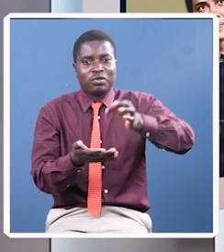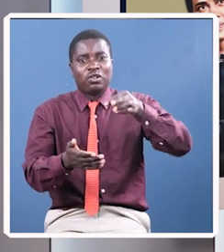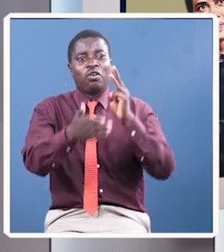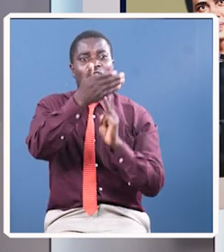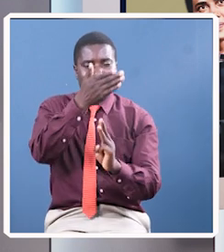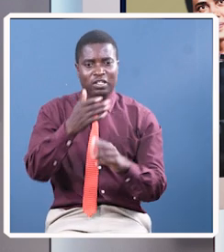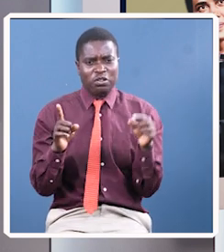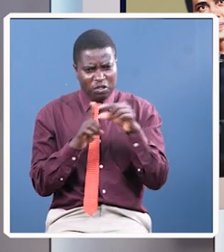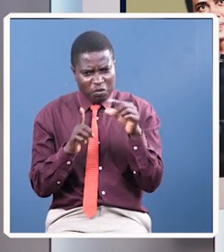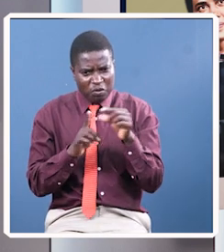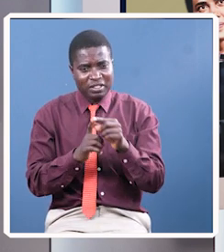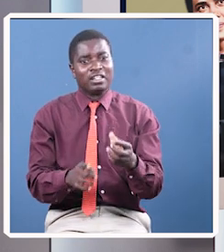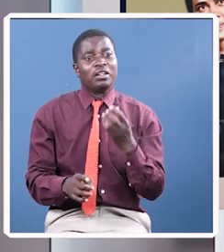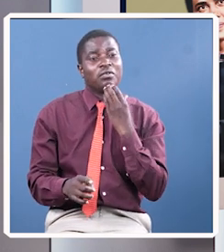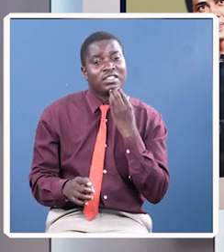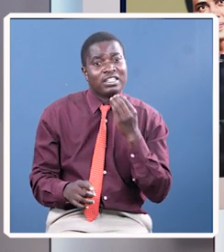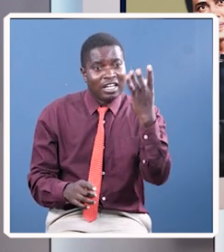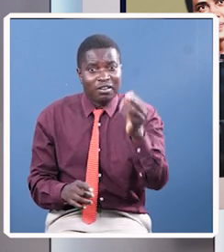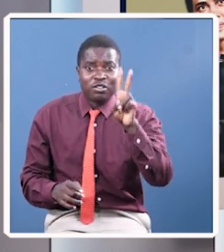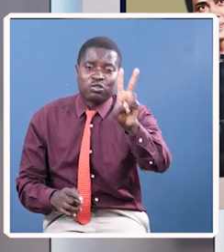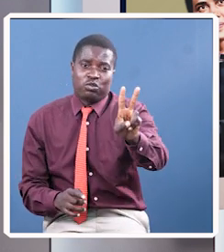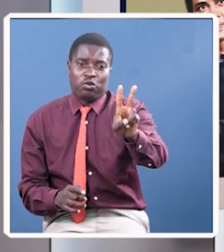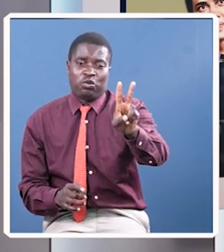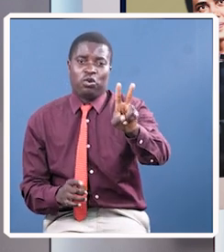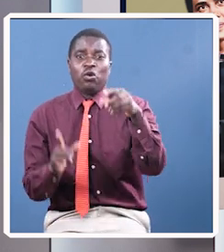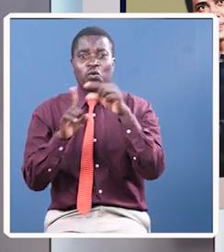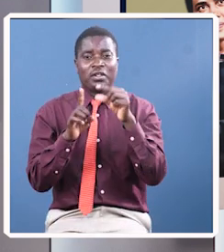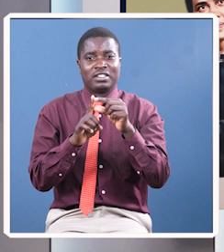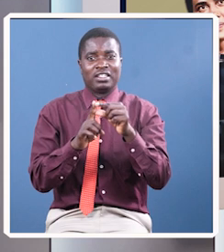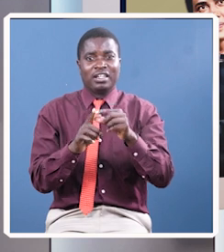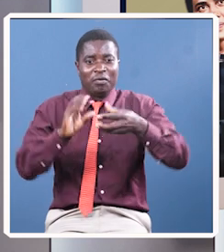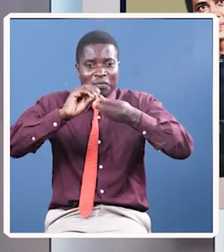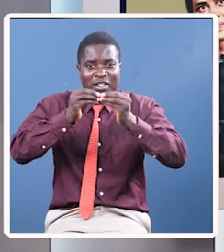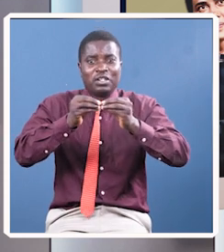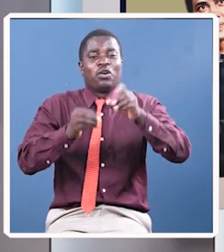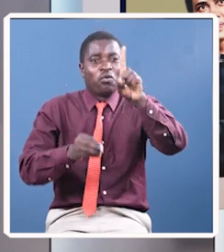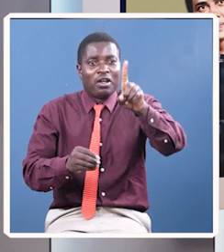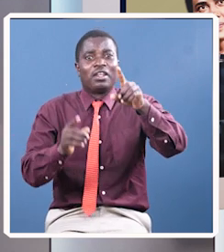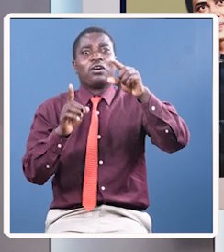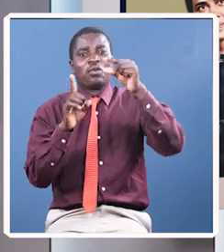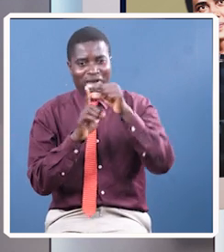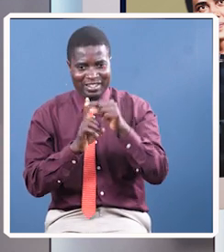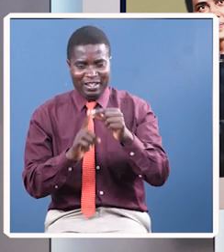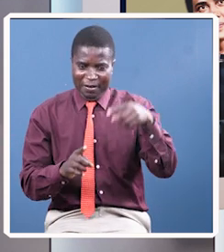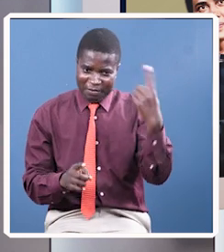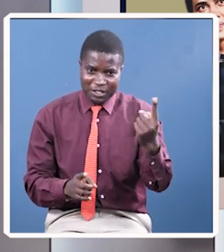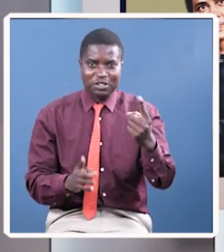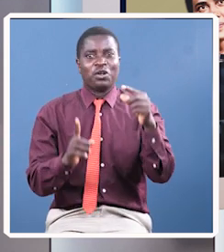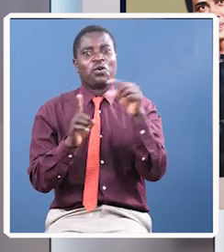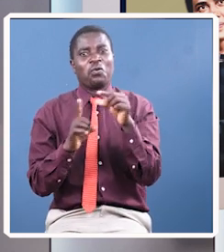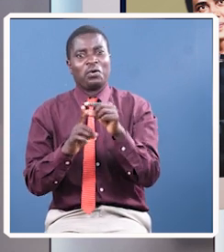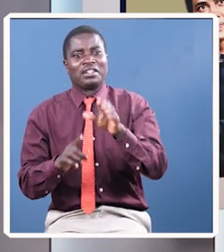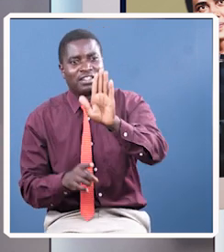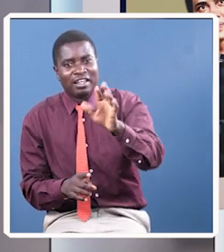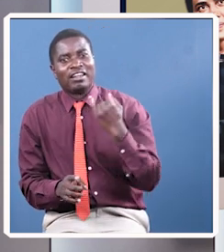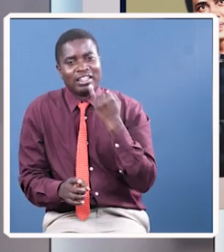spirit of prophecy mavara 2 agadzira word 1. Word rekutanga riri papo nderekuti